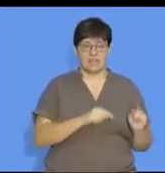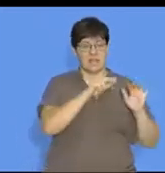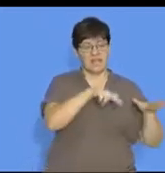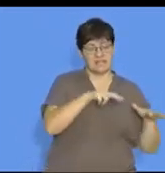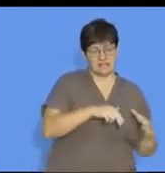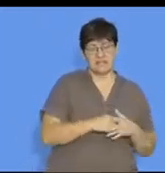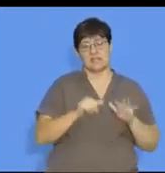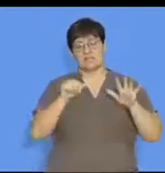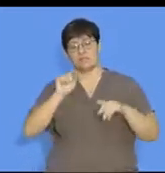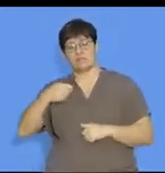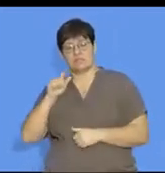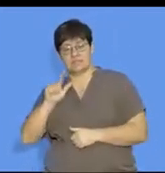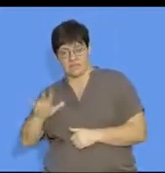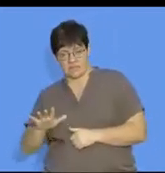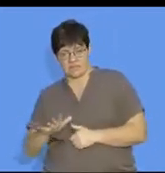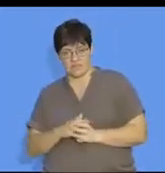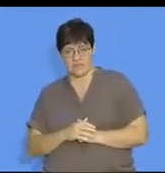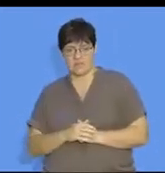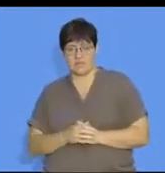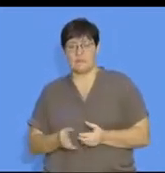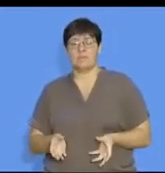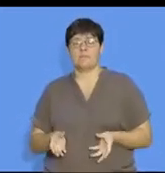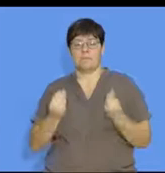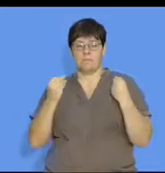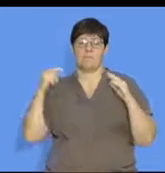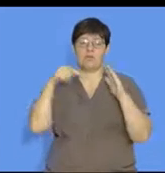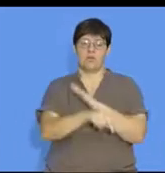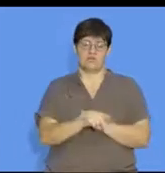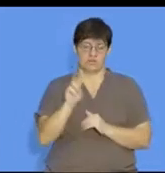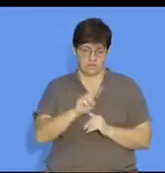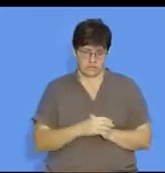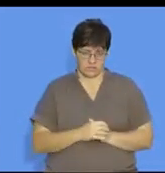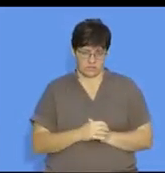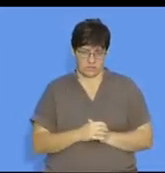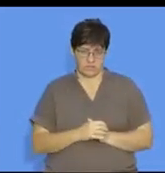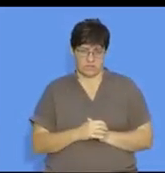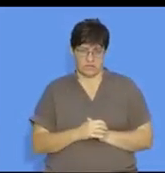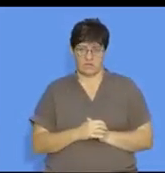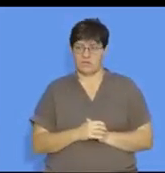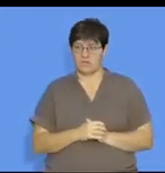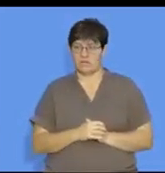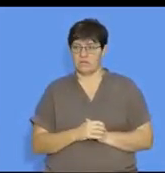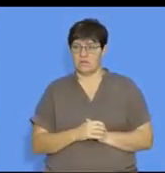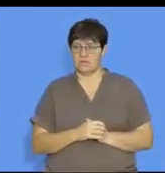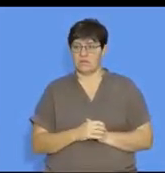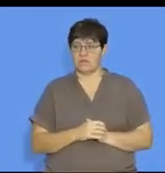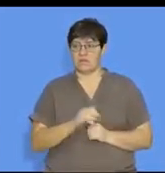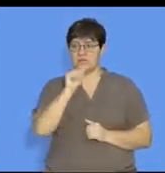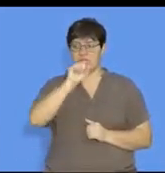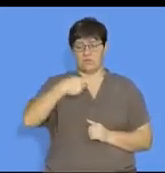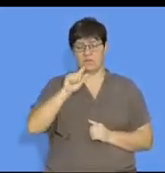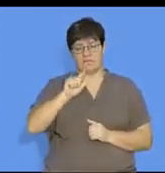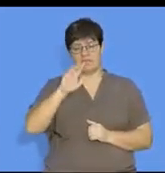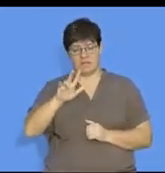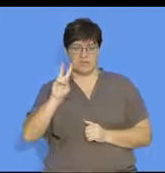between 18 and 6,75 actually gives us the lost volts. So this is equals to